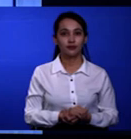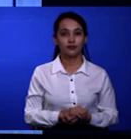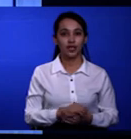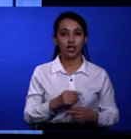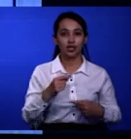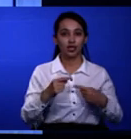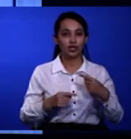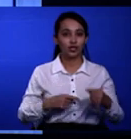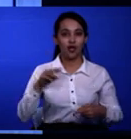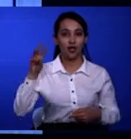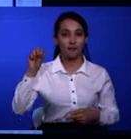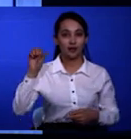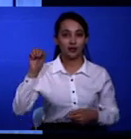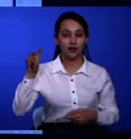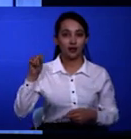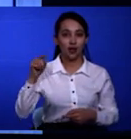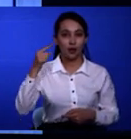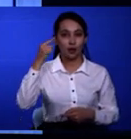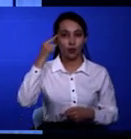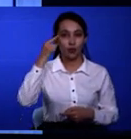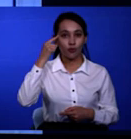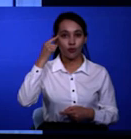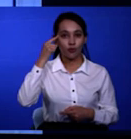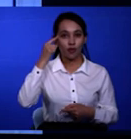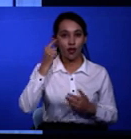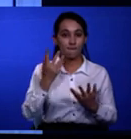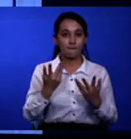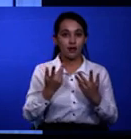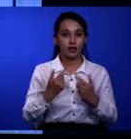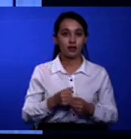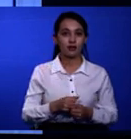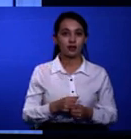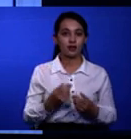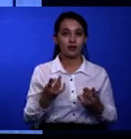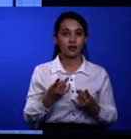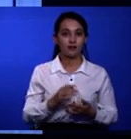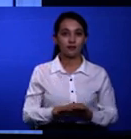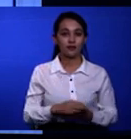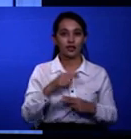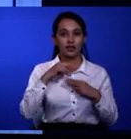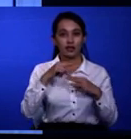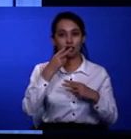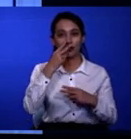Keyingi masalamiz. Mantiqiy masala. E'tibor bering.